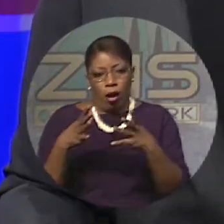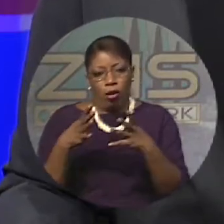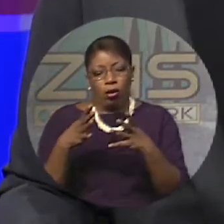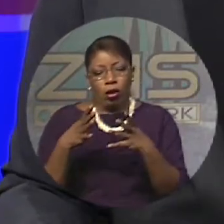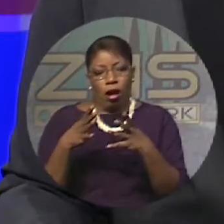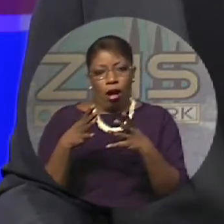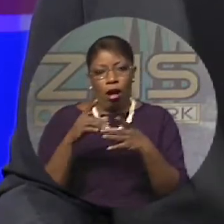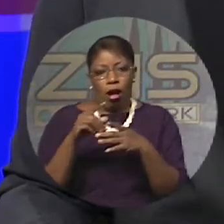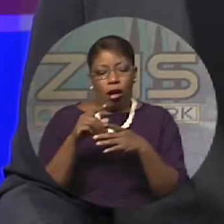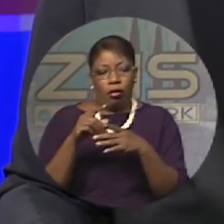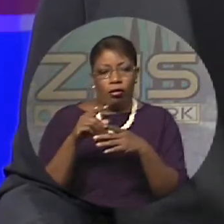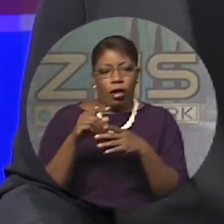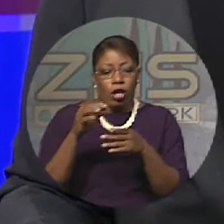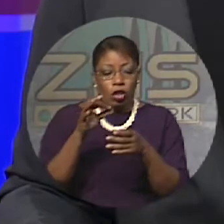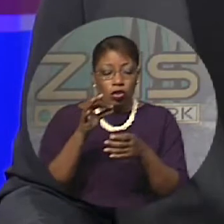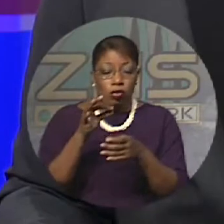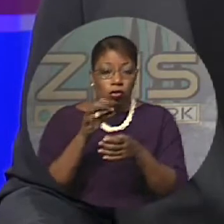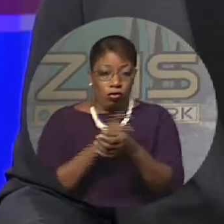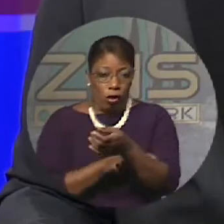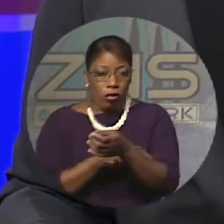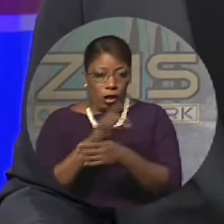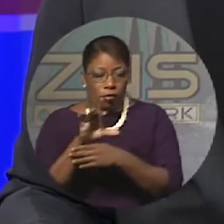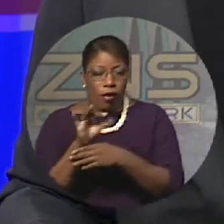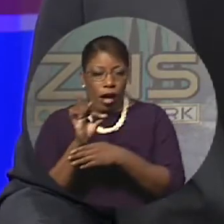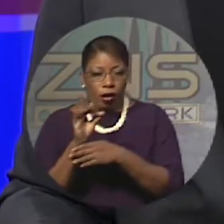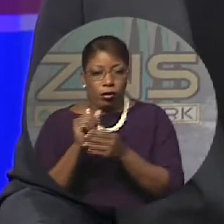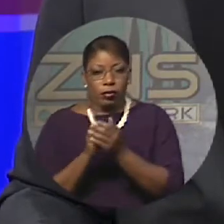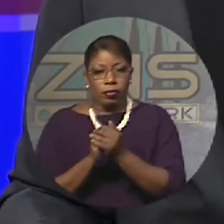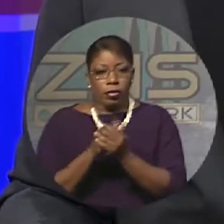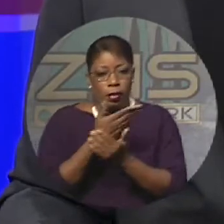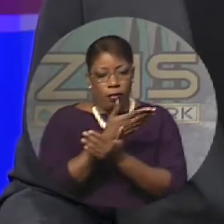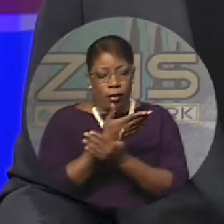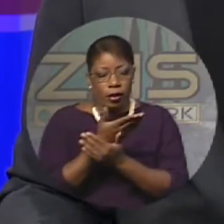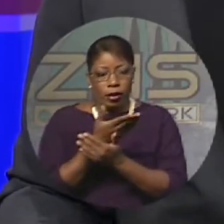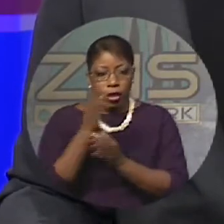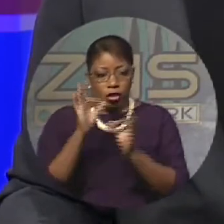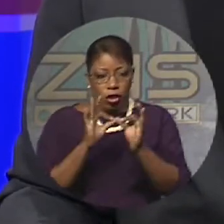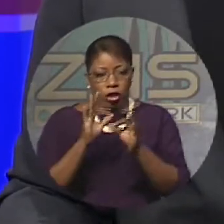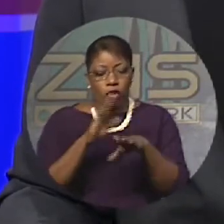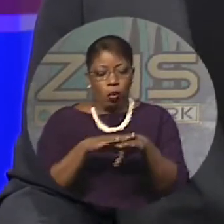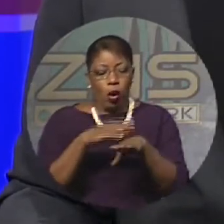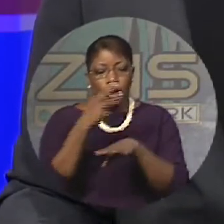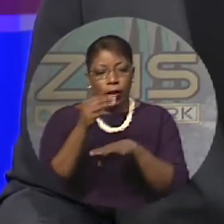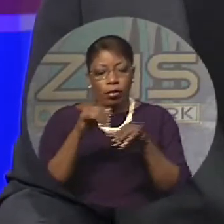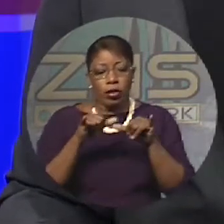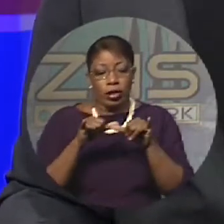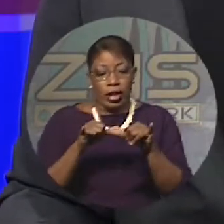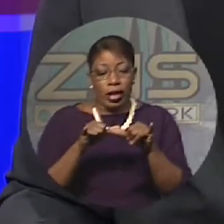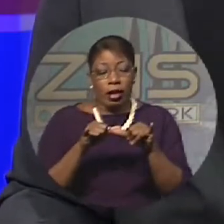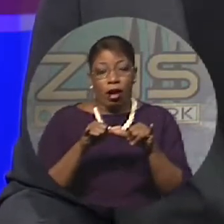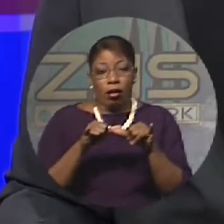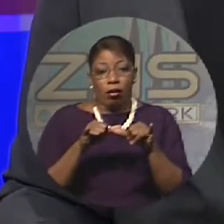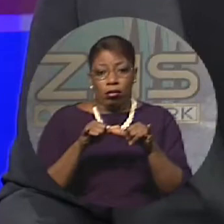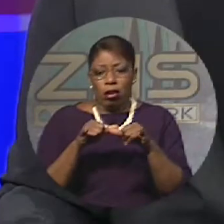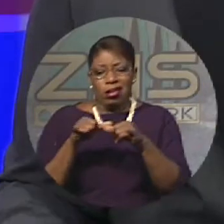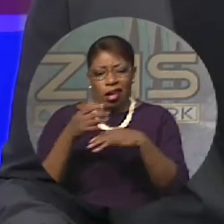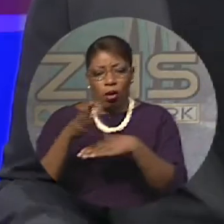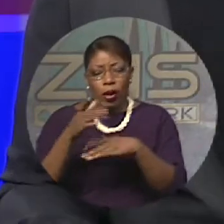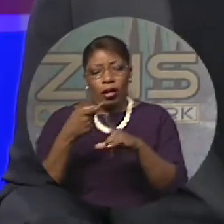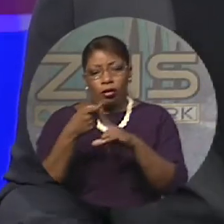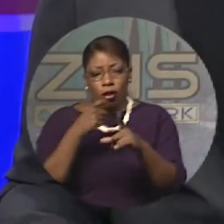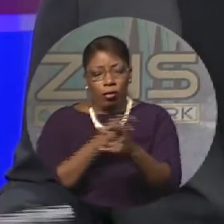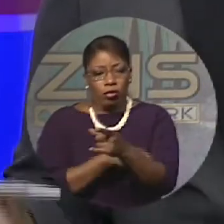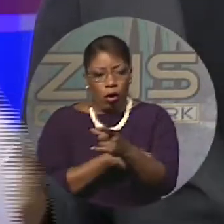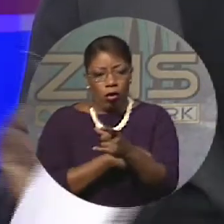involved. In reducing Petty's sentence, the panel warned him to stay away from drugs, noting that he would not be so fortunate next time if he